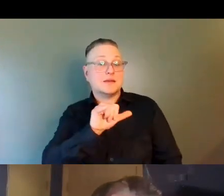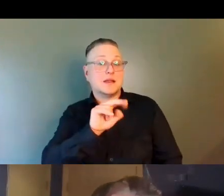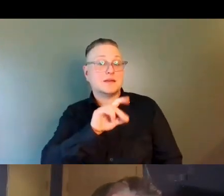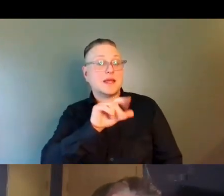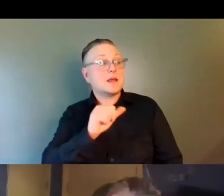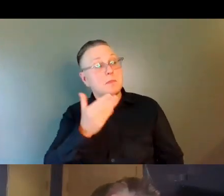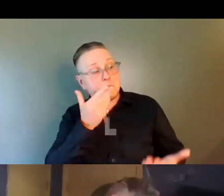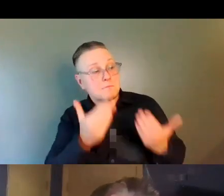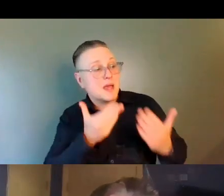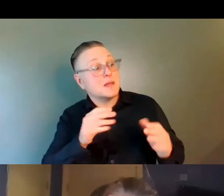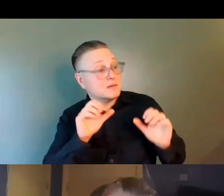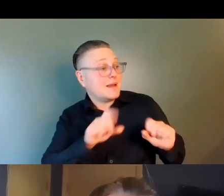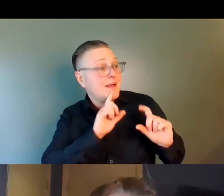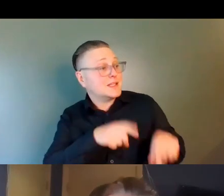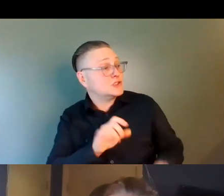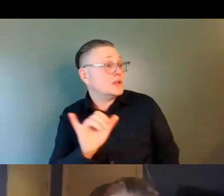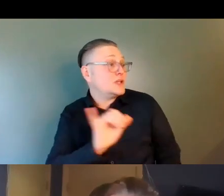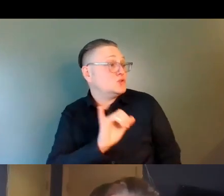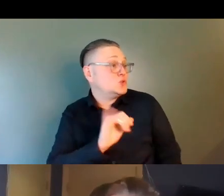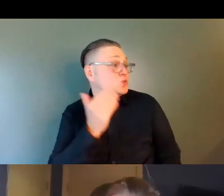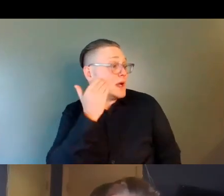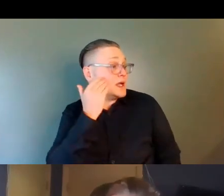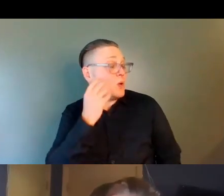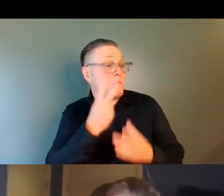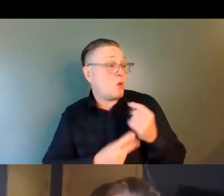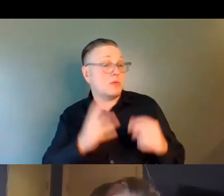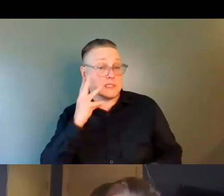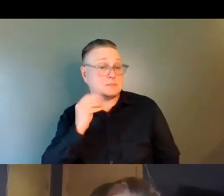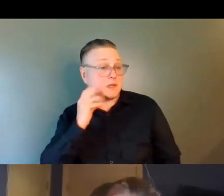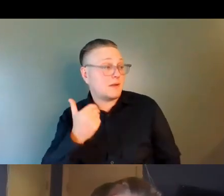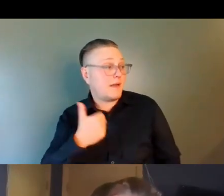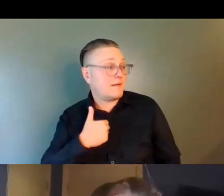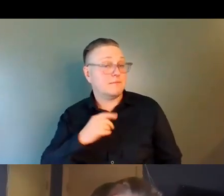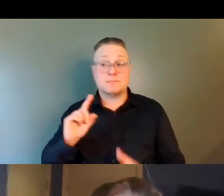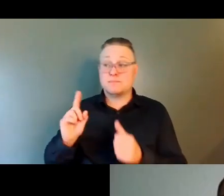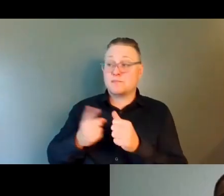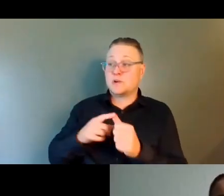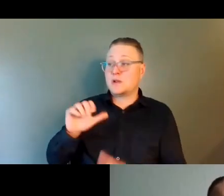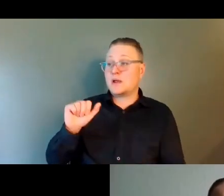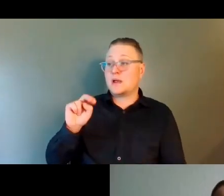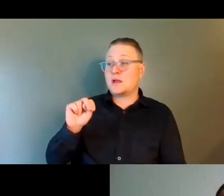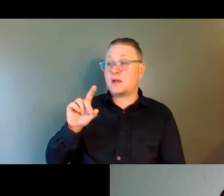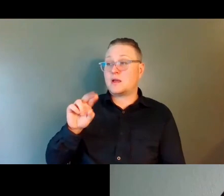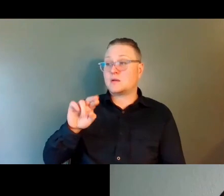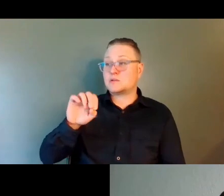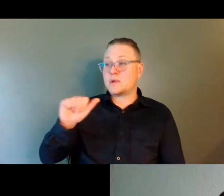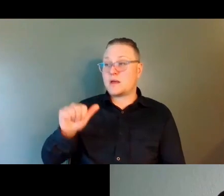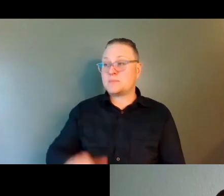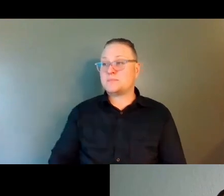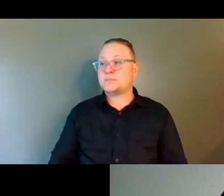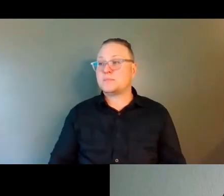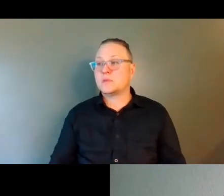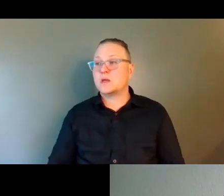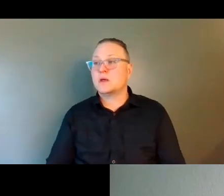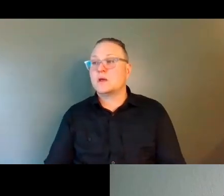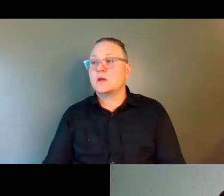well. So I'm going to pass it to Andrea and let her answer. Question came in, and since it was a bit